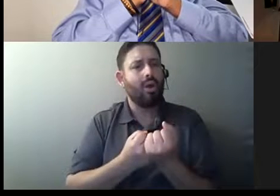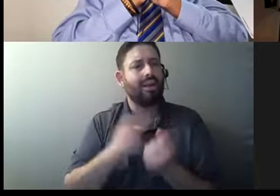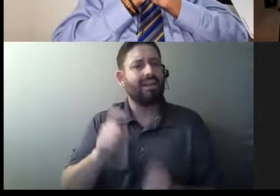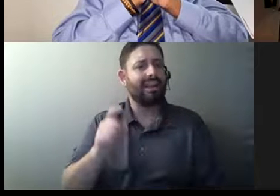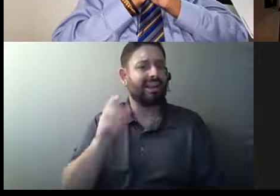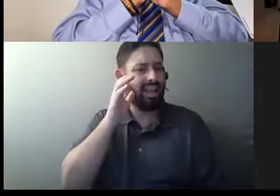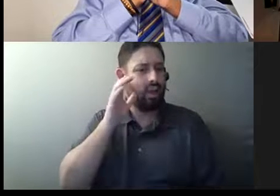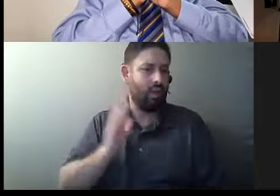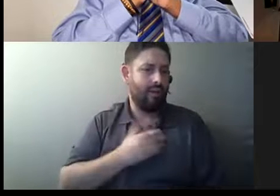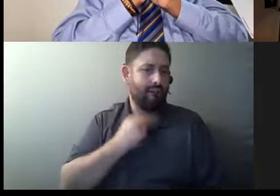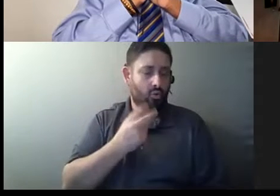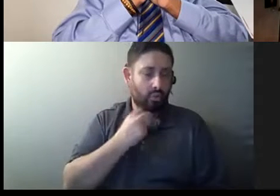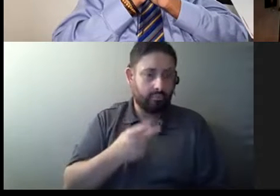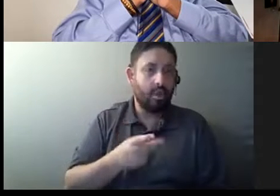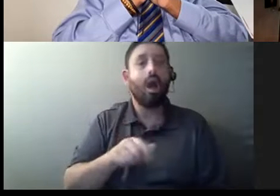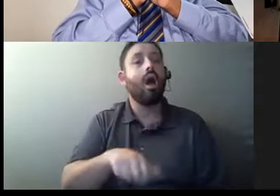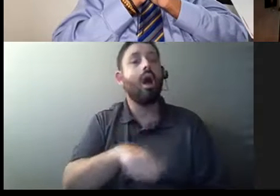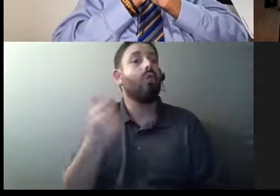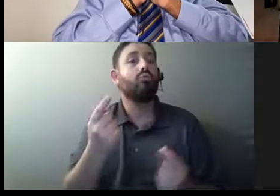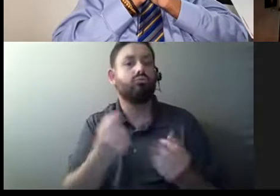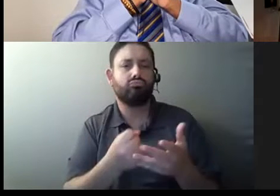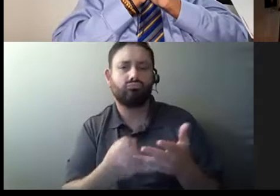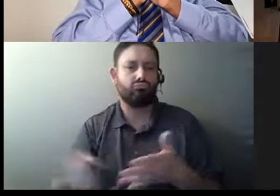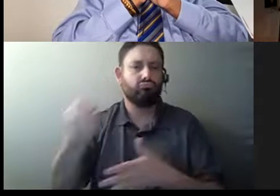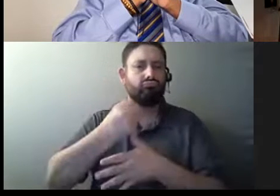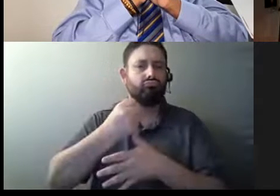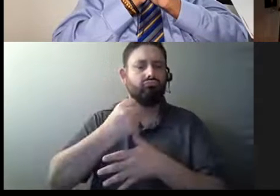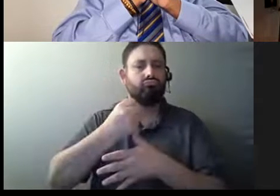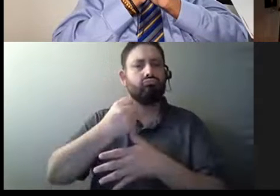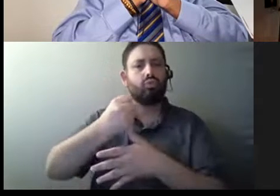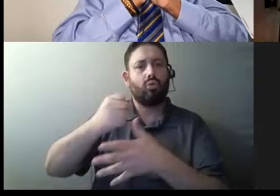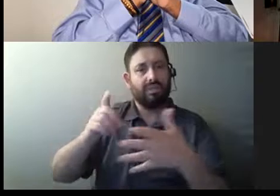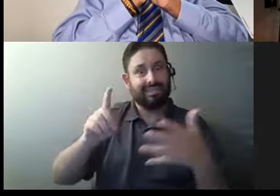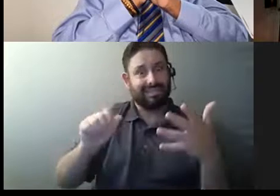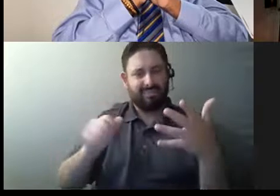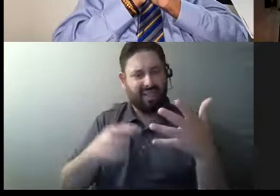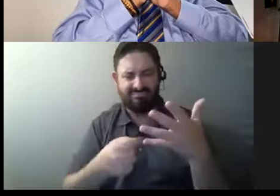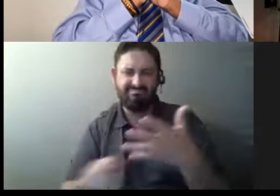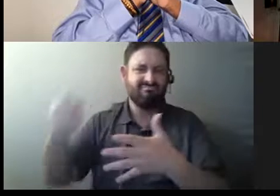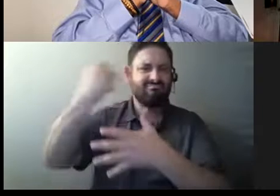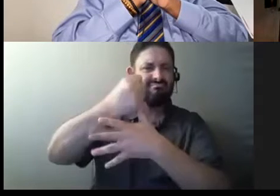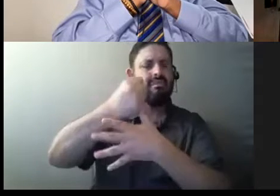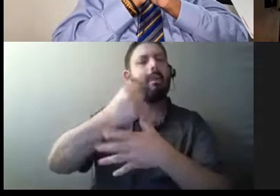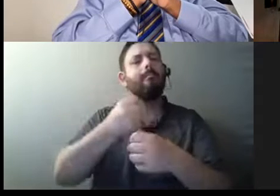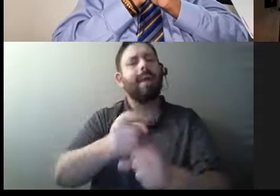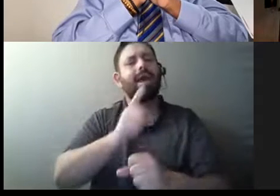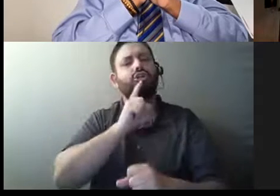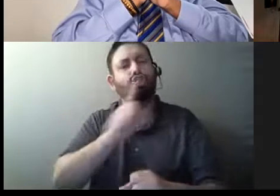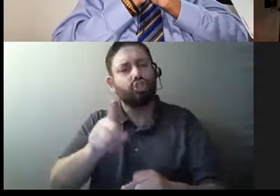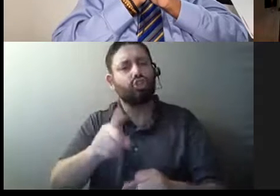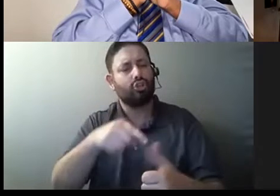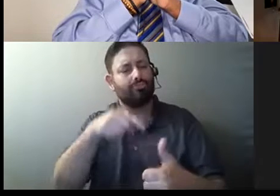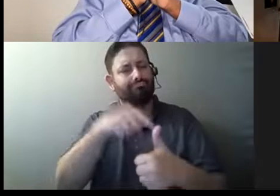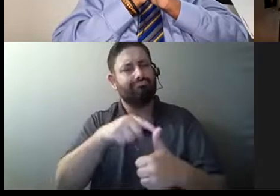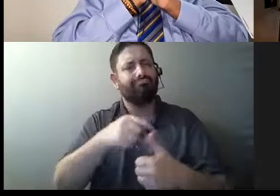need to do is prioritize those in the disability community to make sure their voice is being heard loud